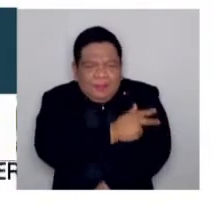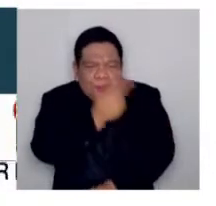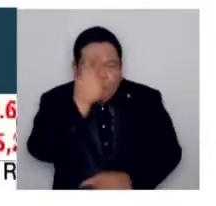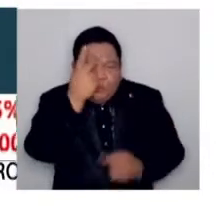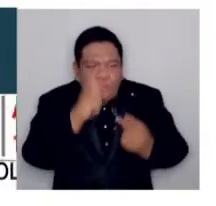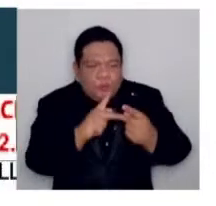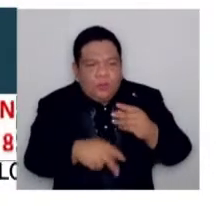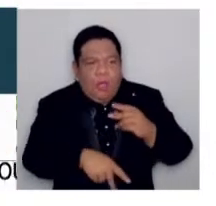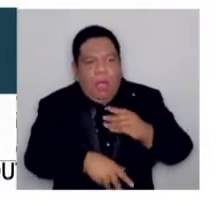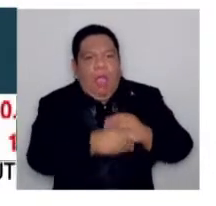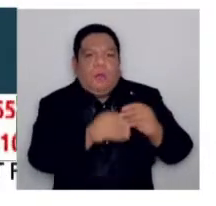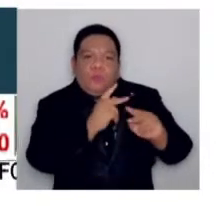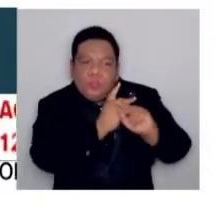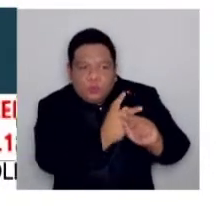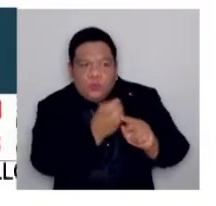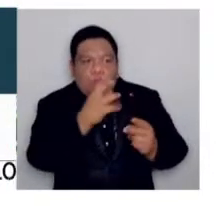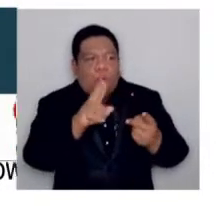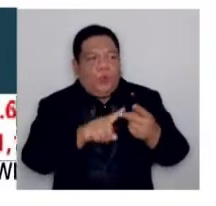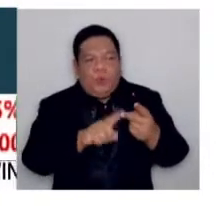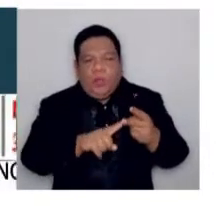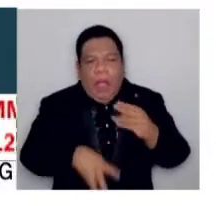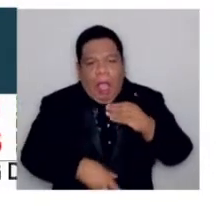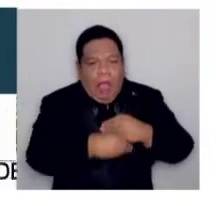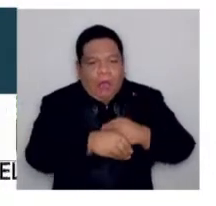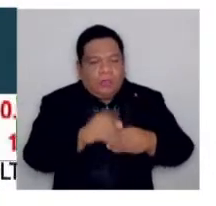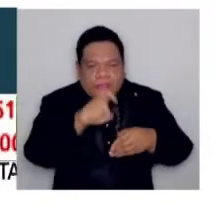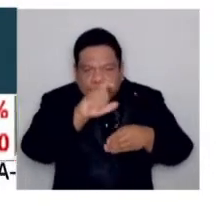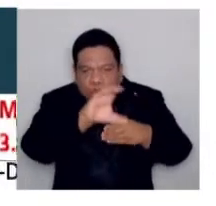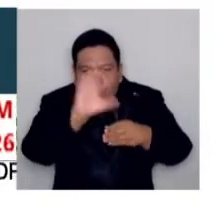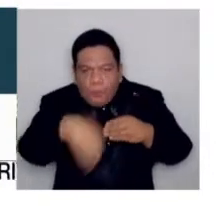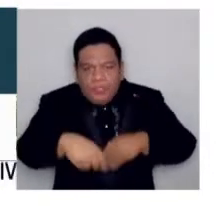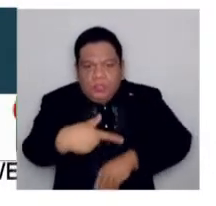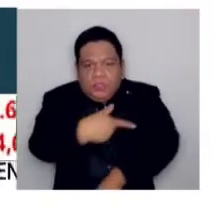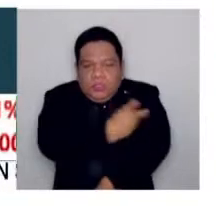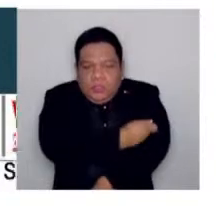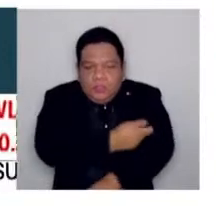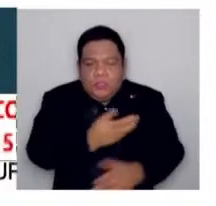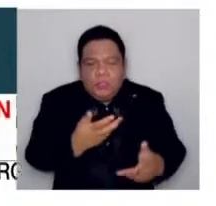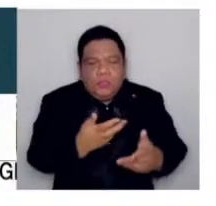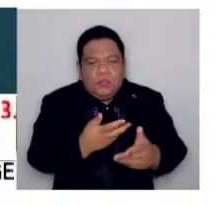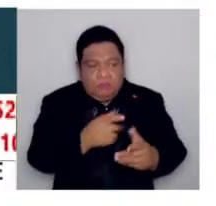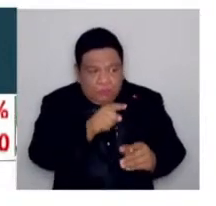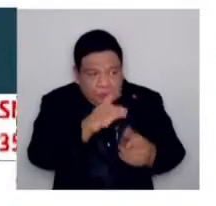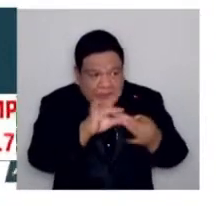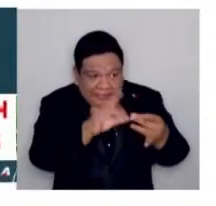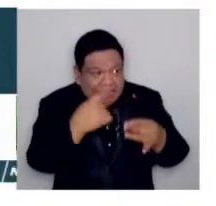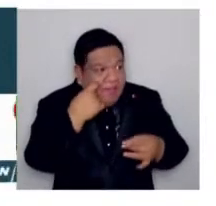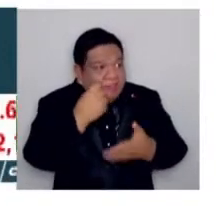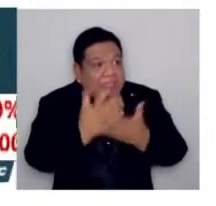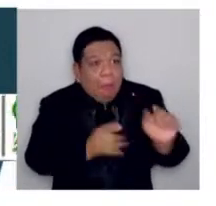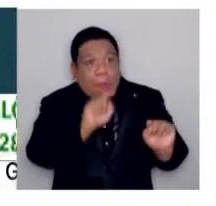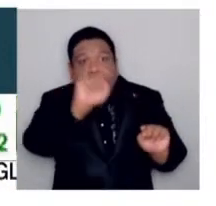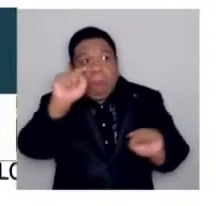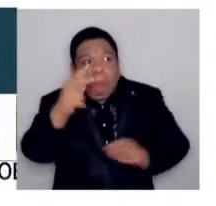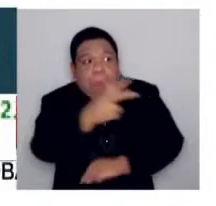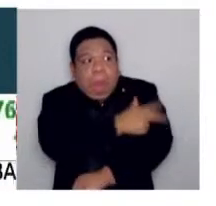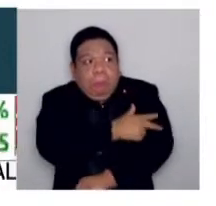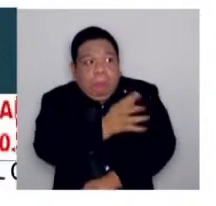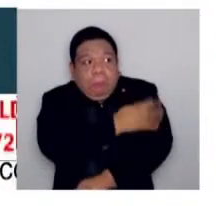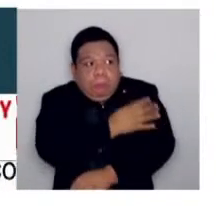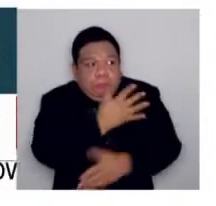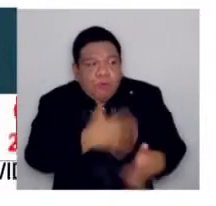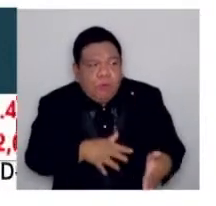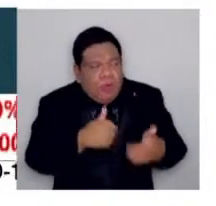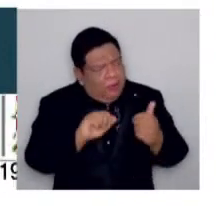have patients who already have gotten theirs. And who ba ito? It's just that, is it a third shot? Is